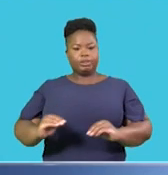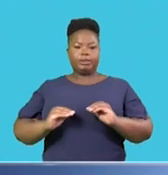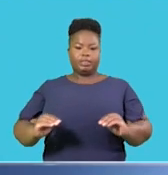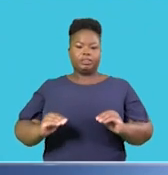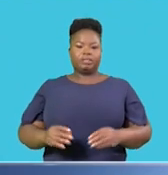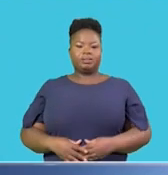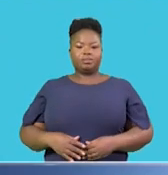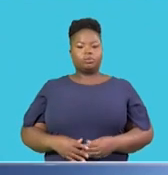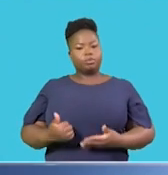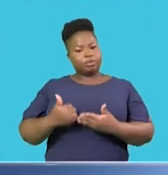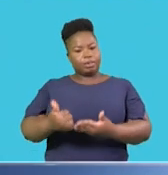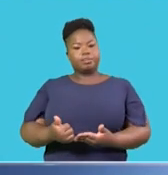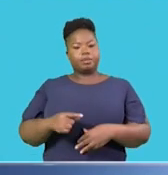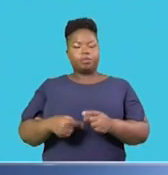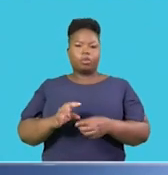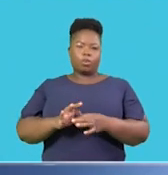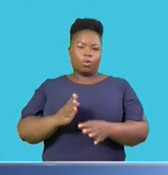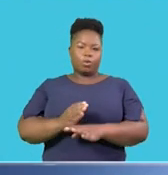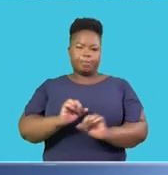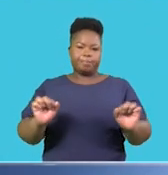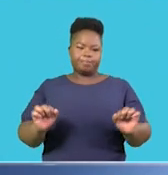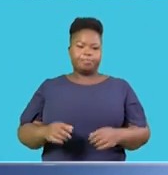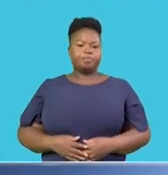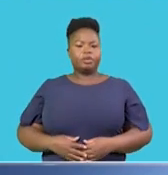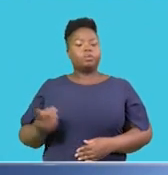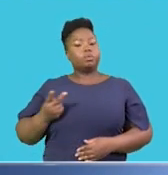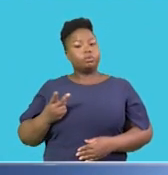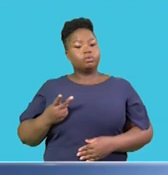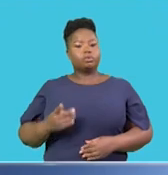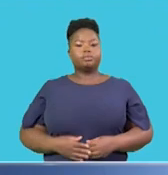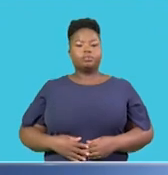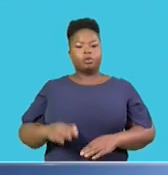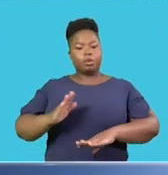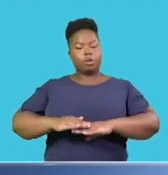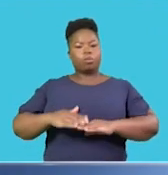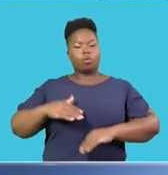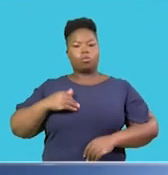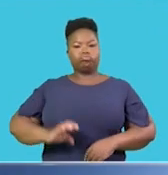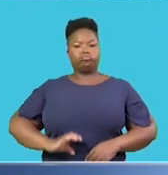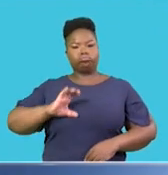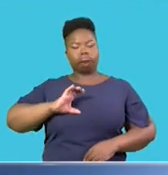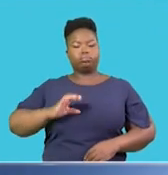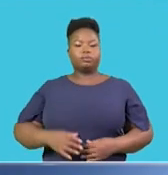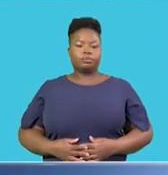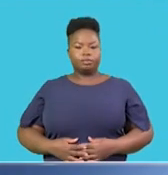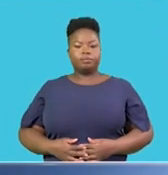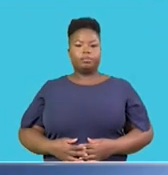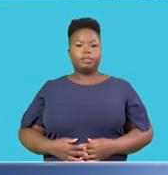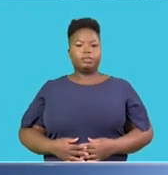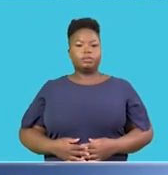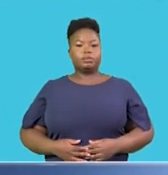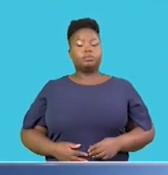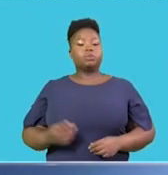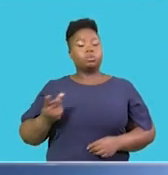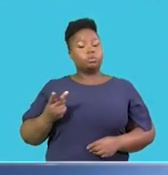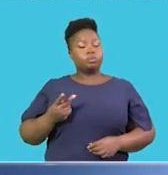ngibafundise noma ngibasize in terms of ama-homeworks nama-activities wabo, also built my own self-confidence and self-esteem, and also it